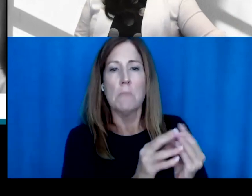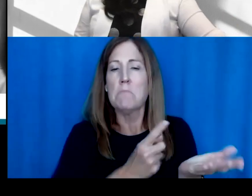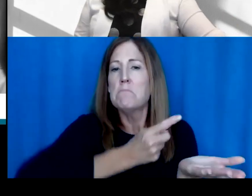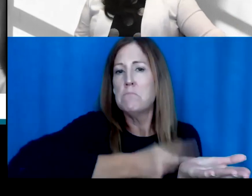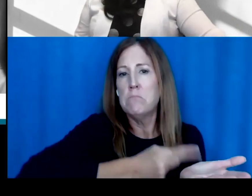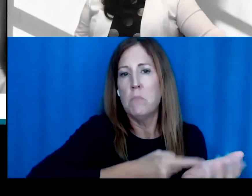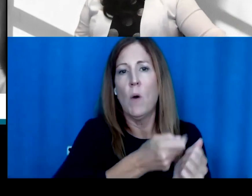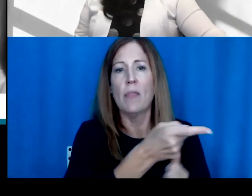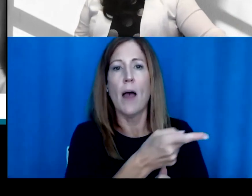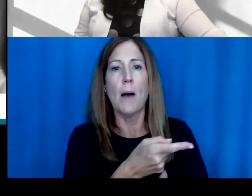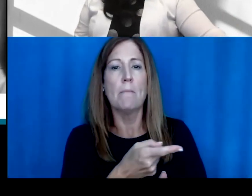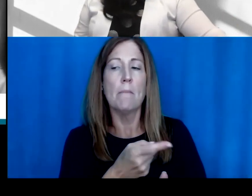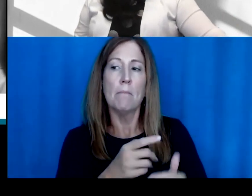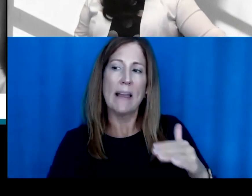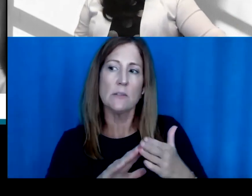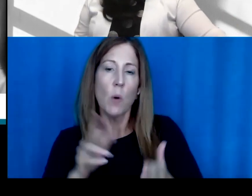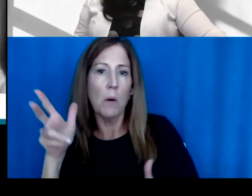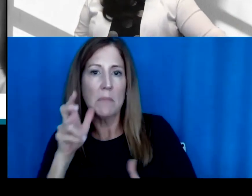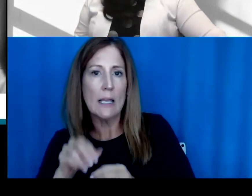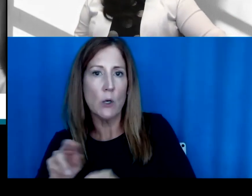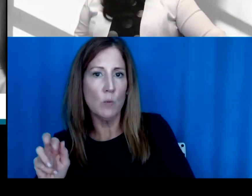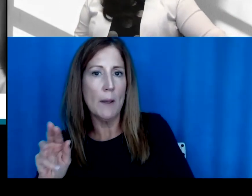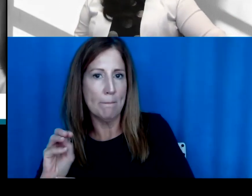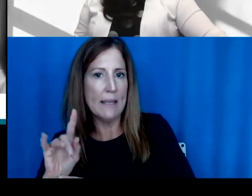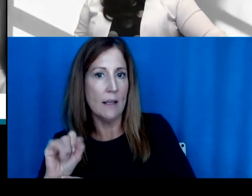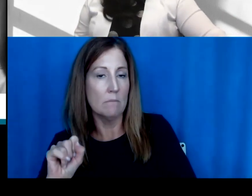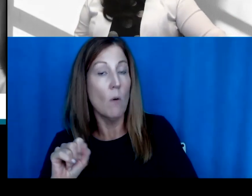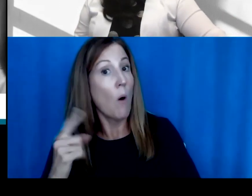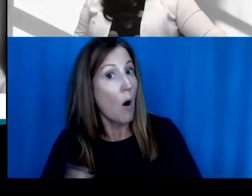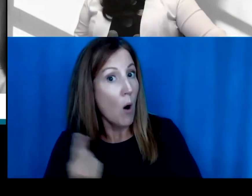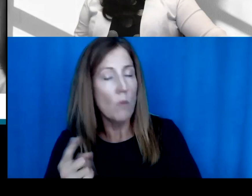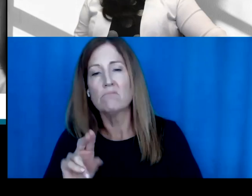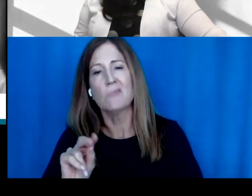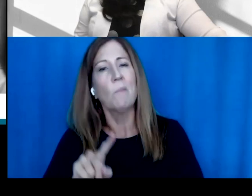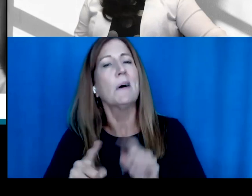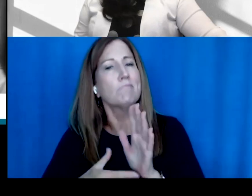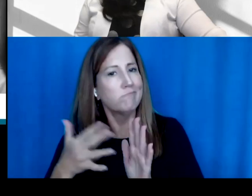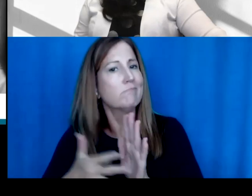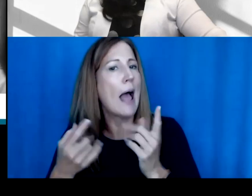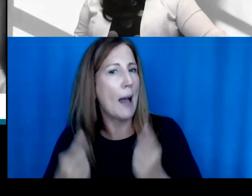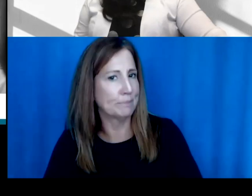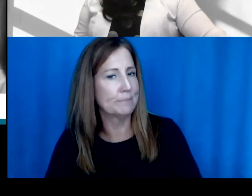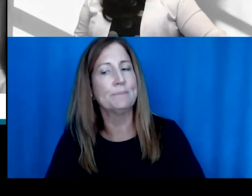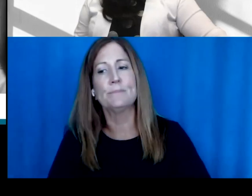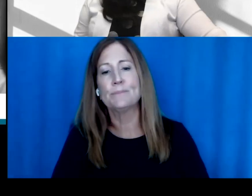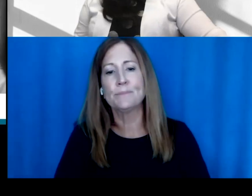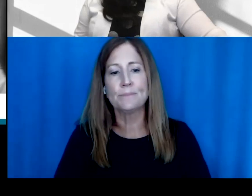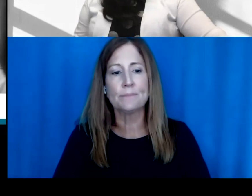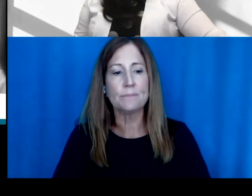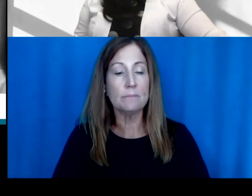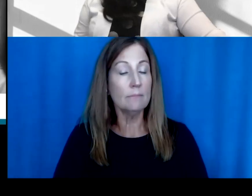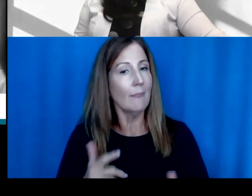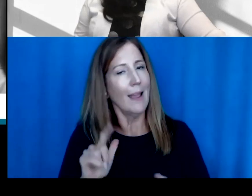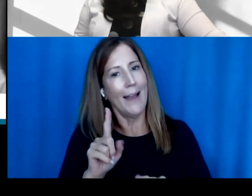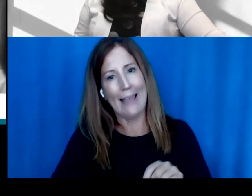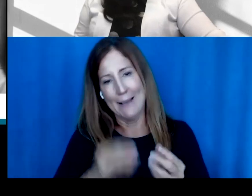may be in the media. That's not always the case, but sometimes that is. And so while I can't share with